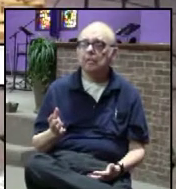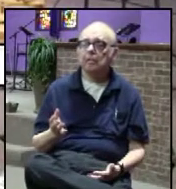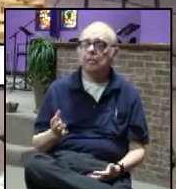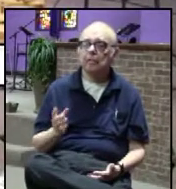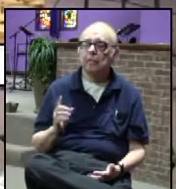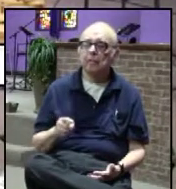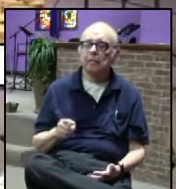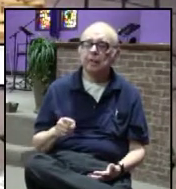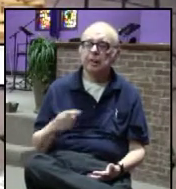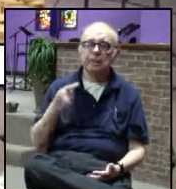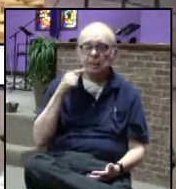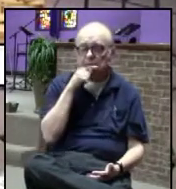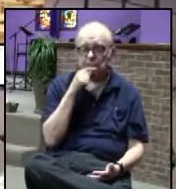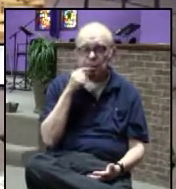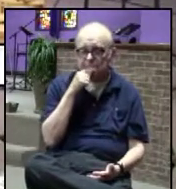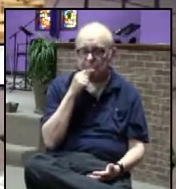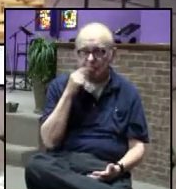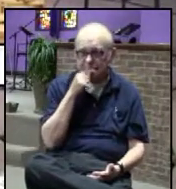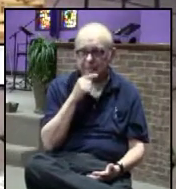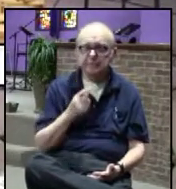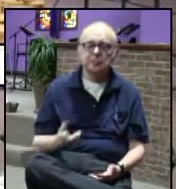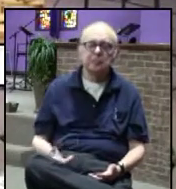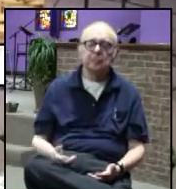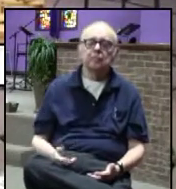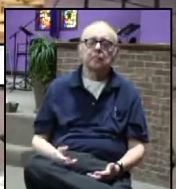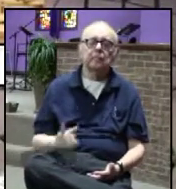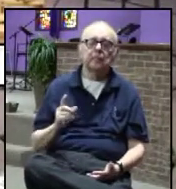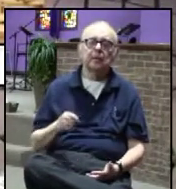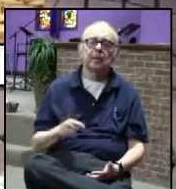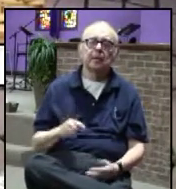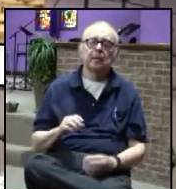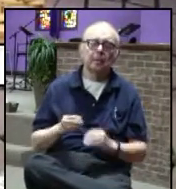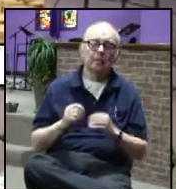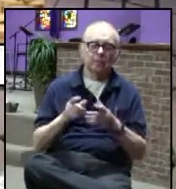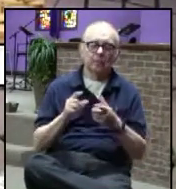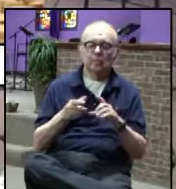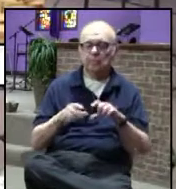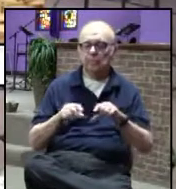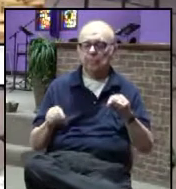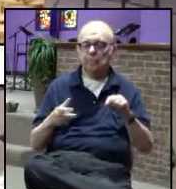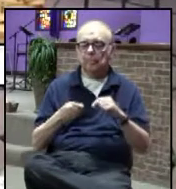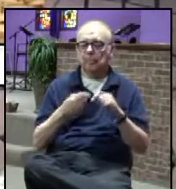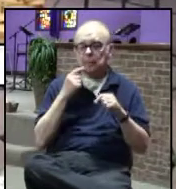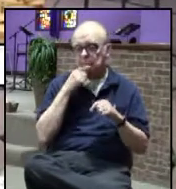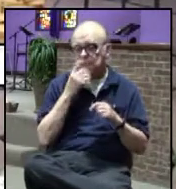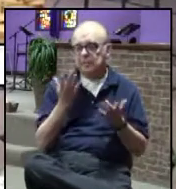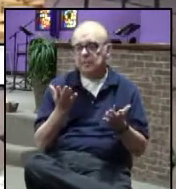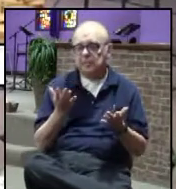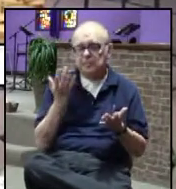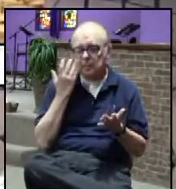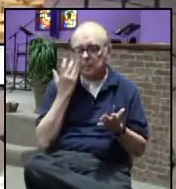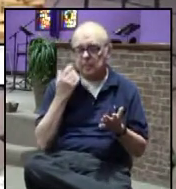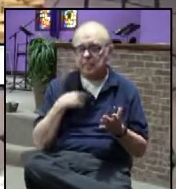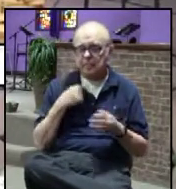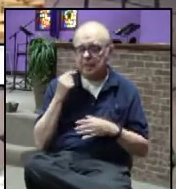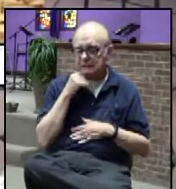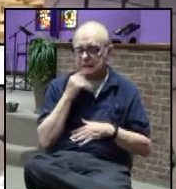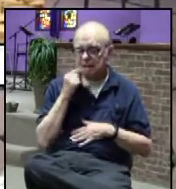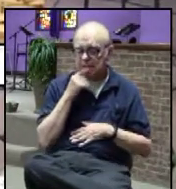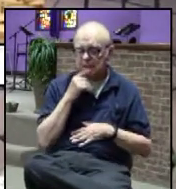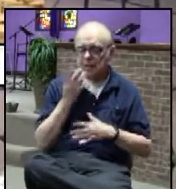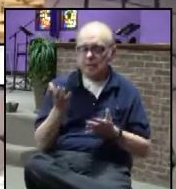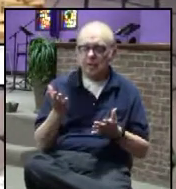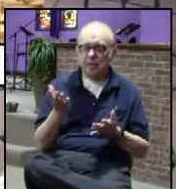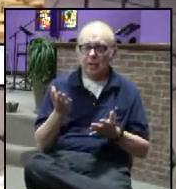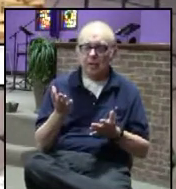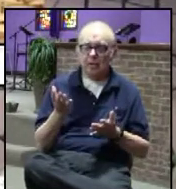They need a toothbrush. They need toothpaste. Because if they don't brush their teeth, it's